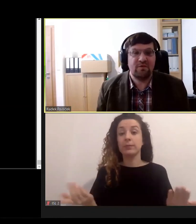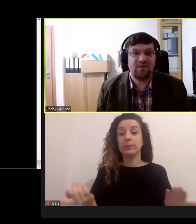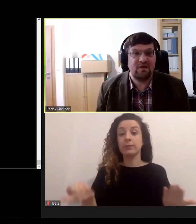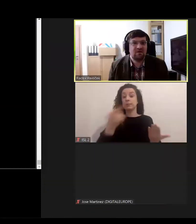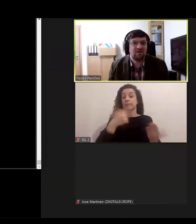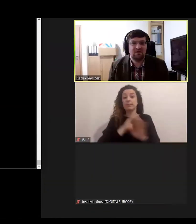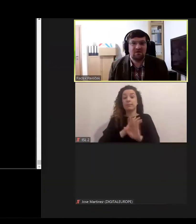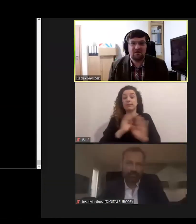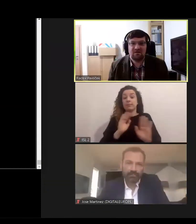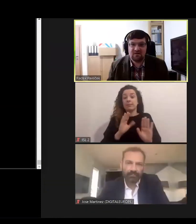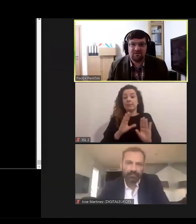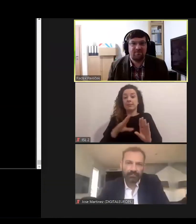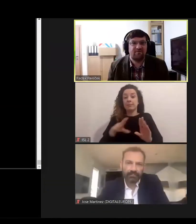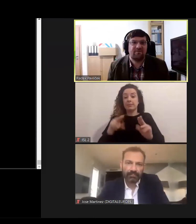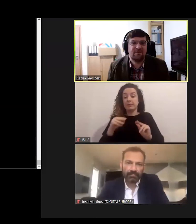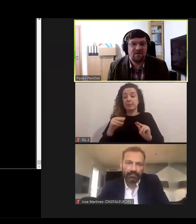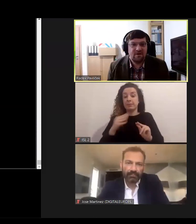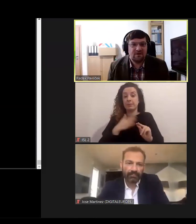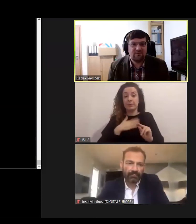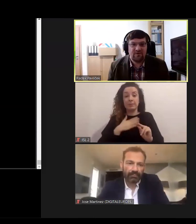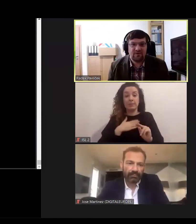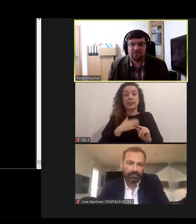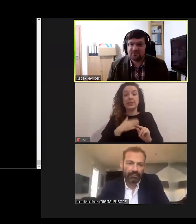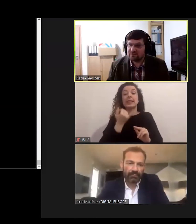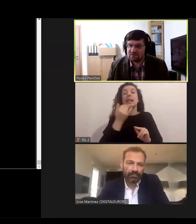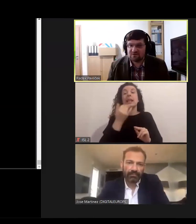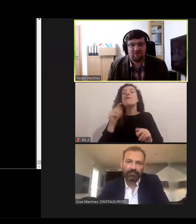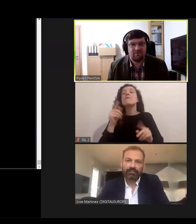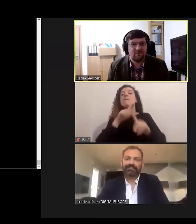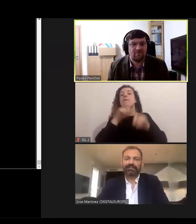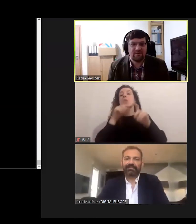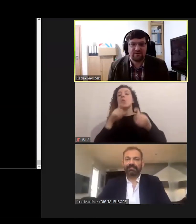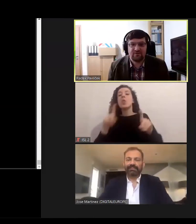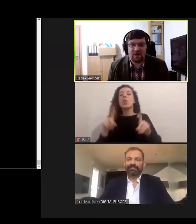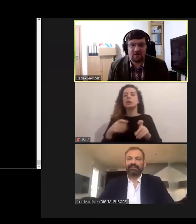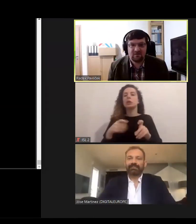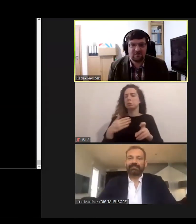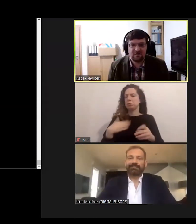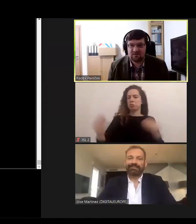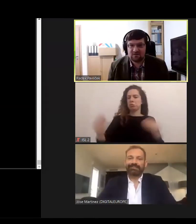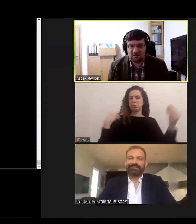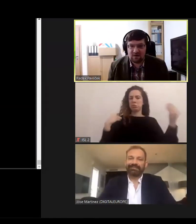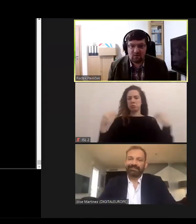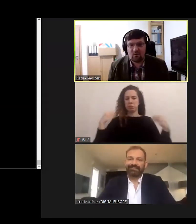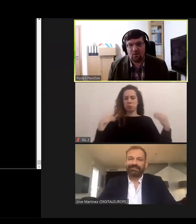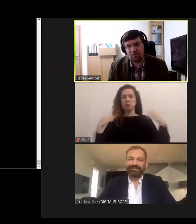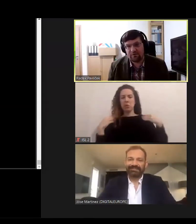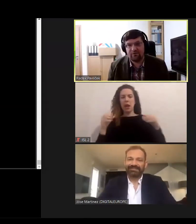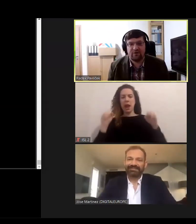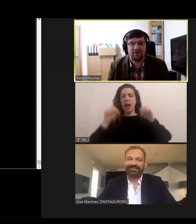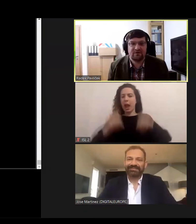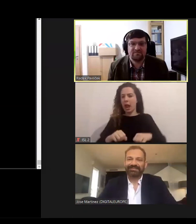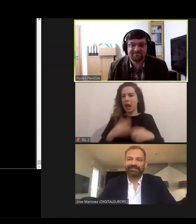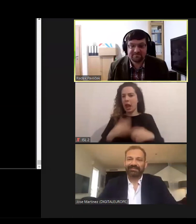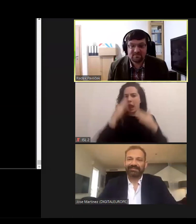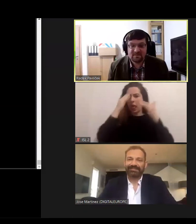projects. We of course focus on usefulness. We'd like to have this material as useful as